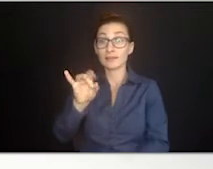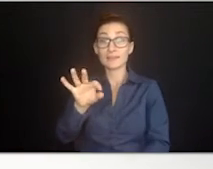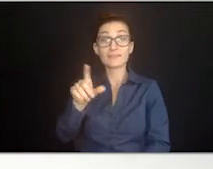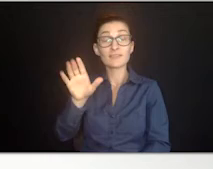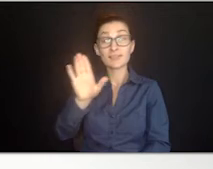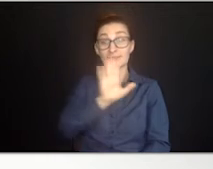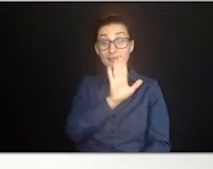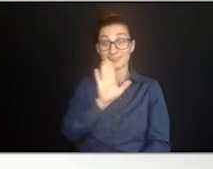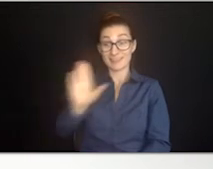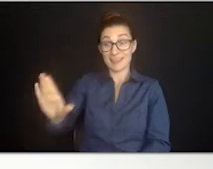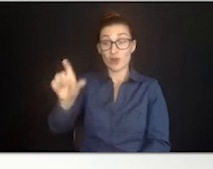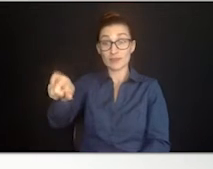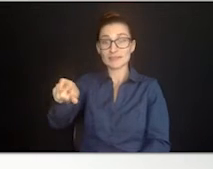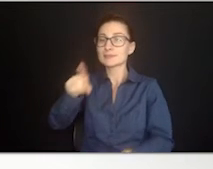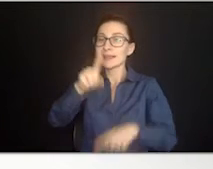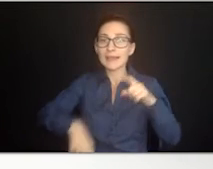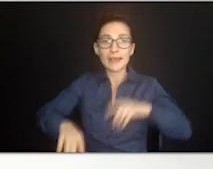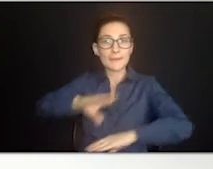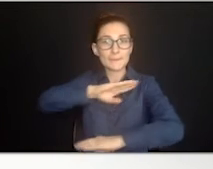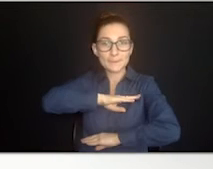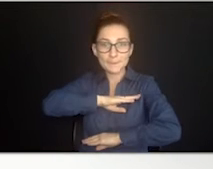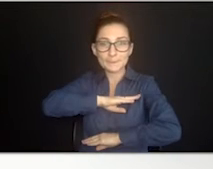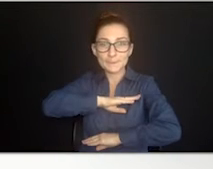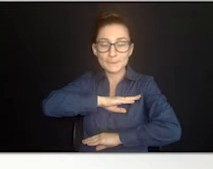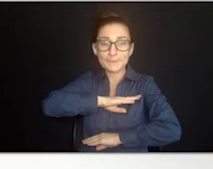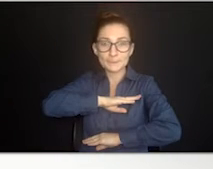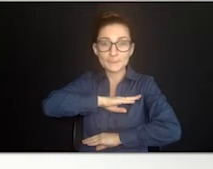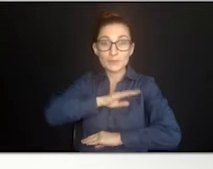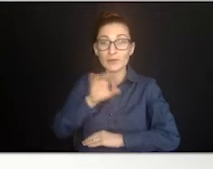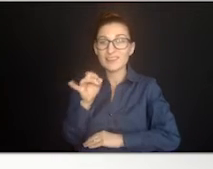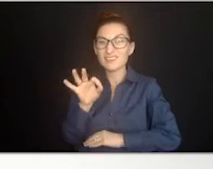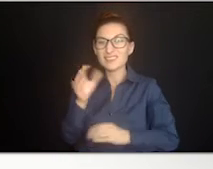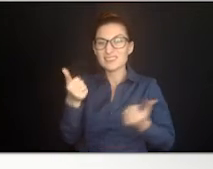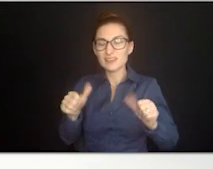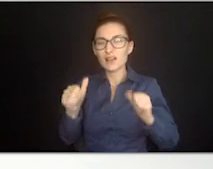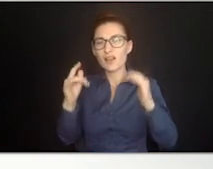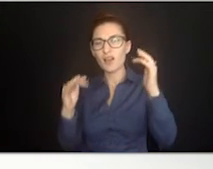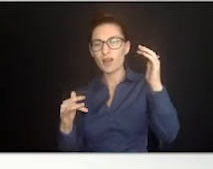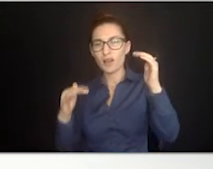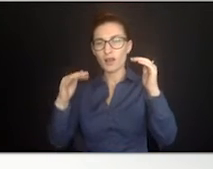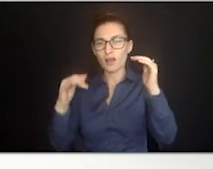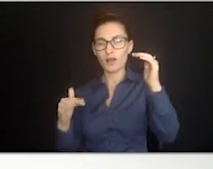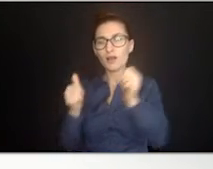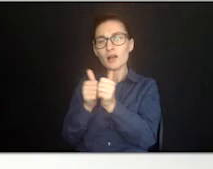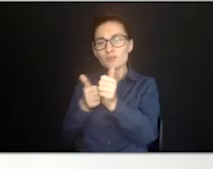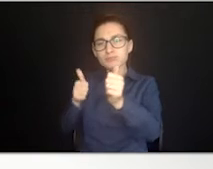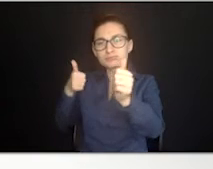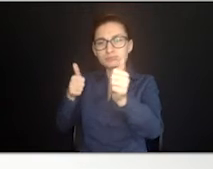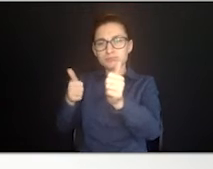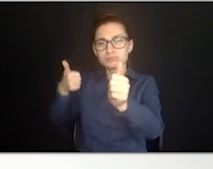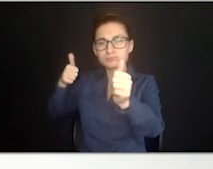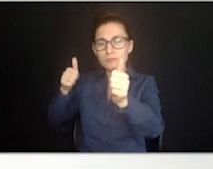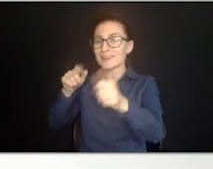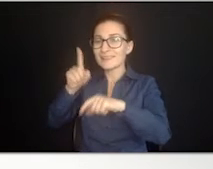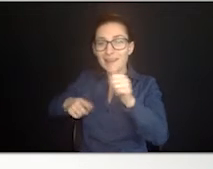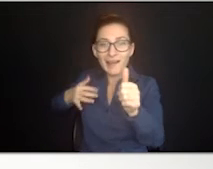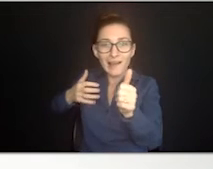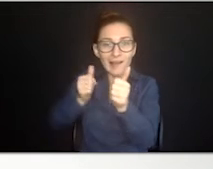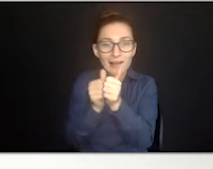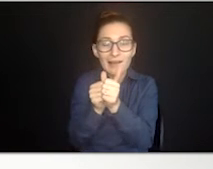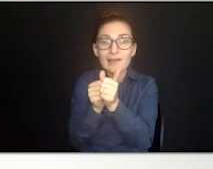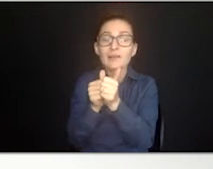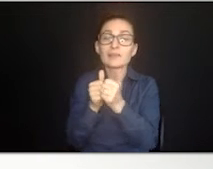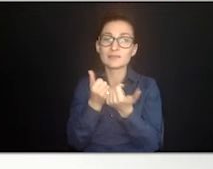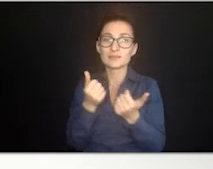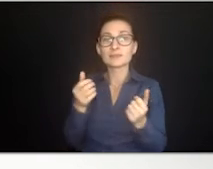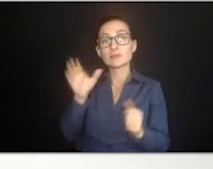their needs can't be met using those services and supports in gen ed. And then that IEP